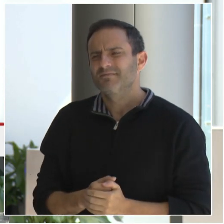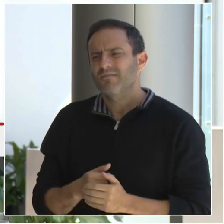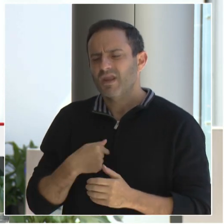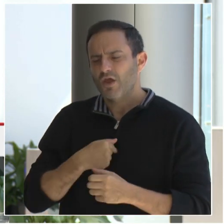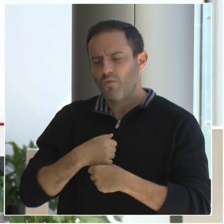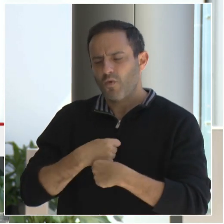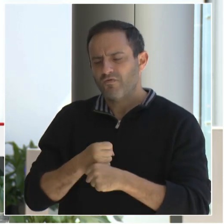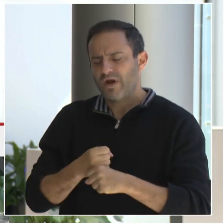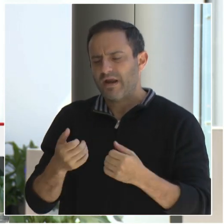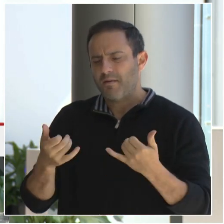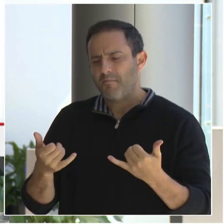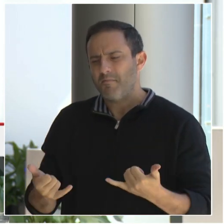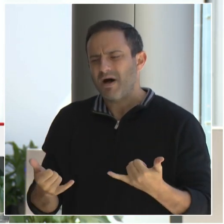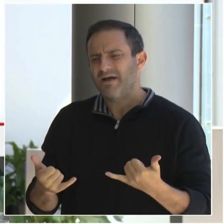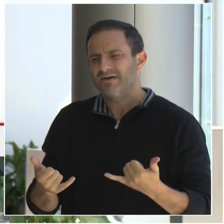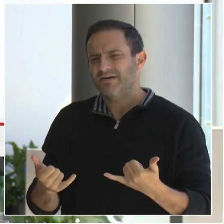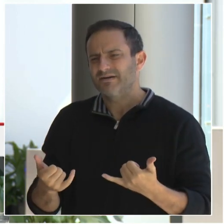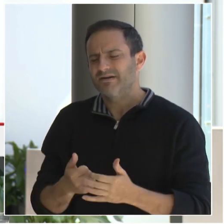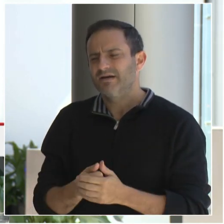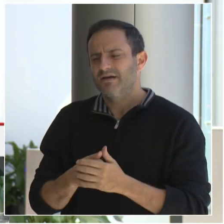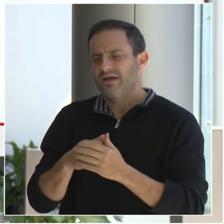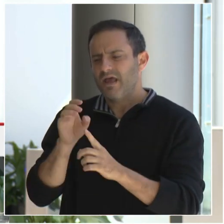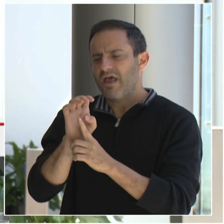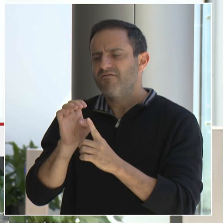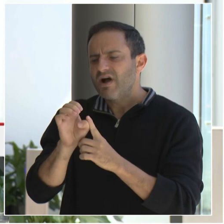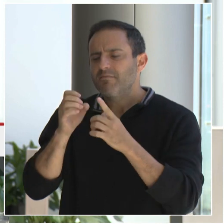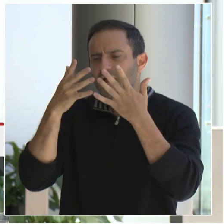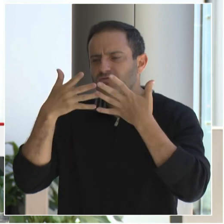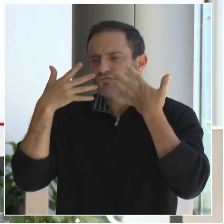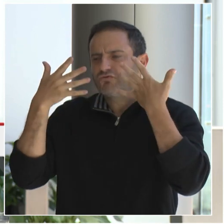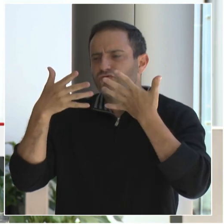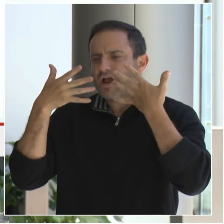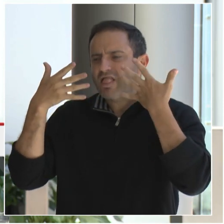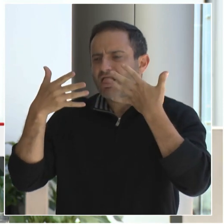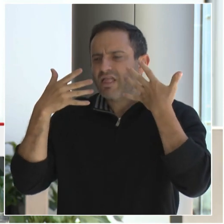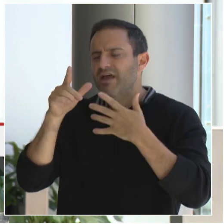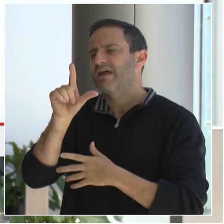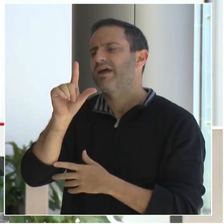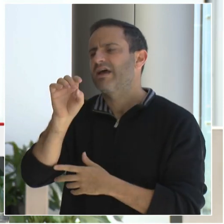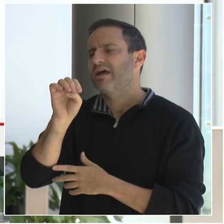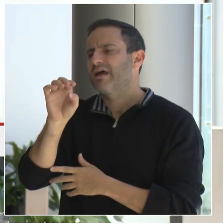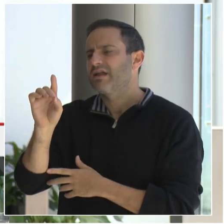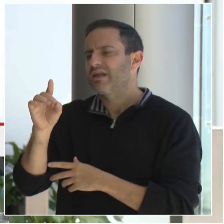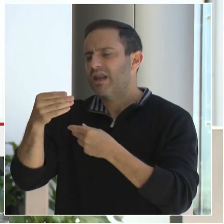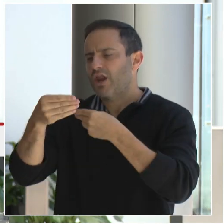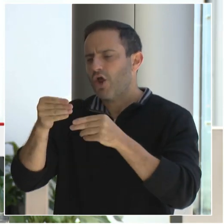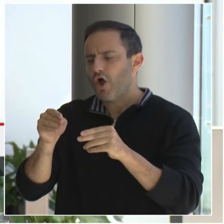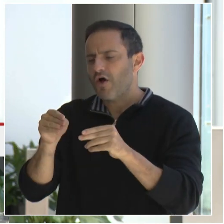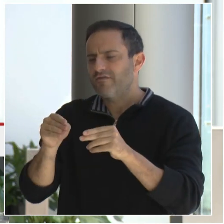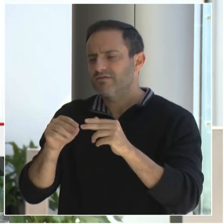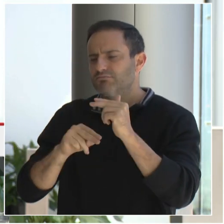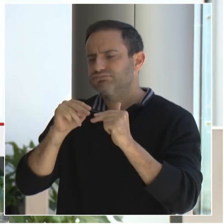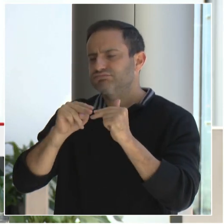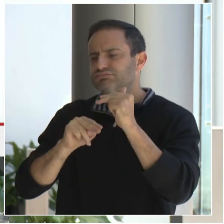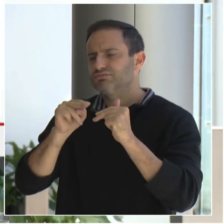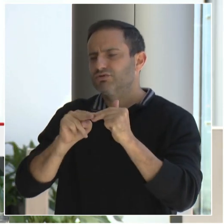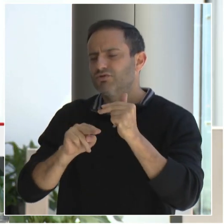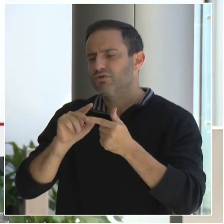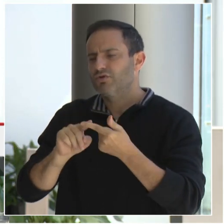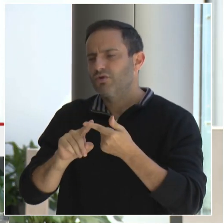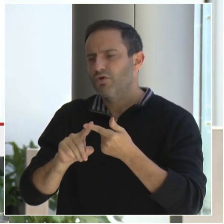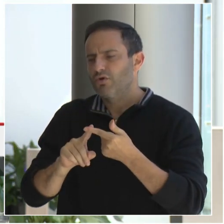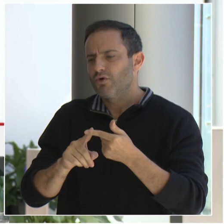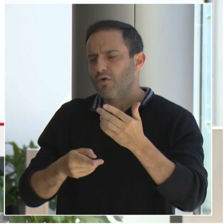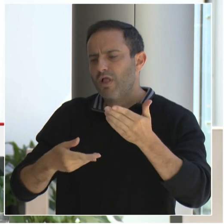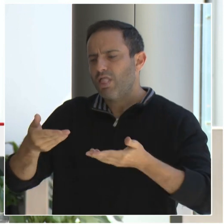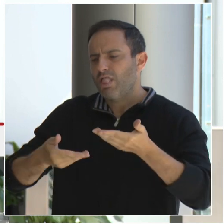a modern, vibrant, environmentally conscious LEED Gold office space that allows us to attract and